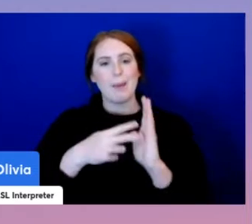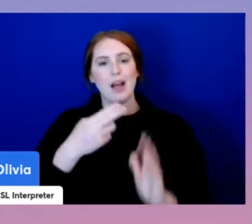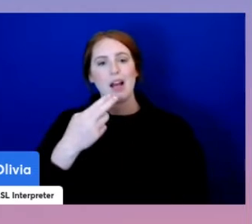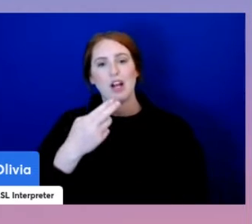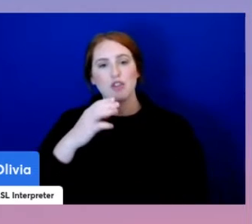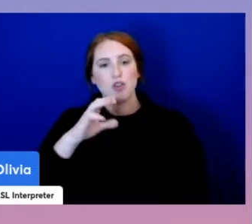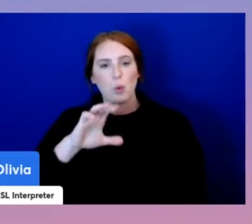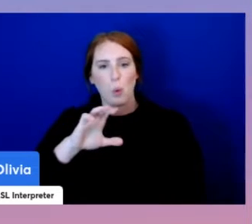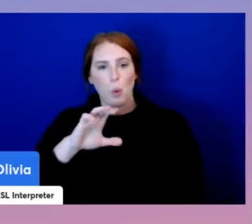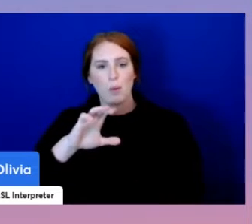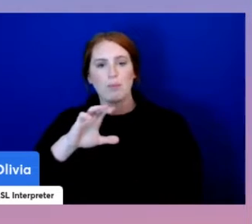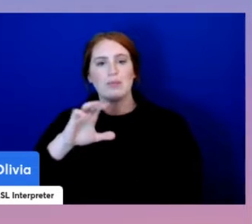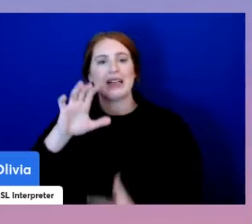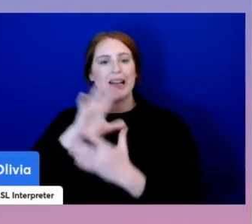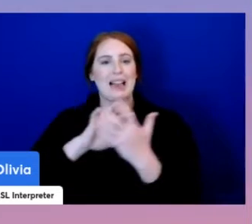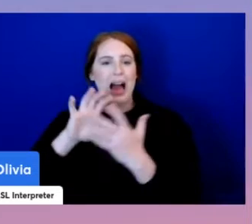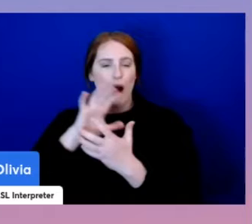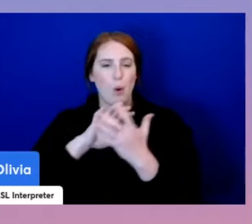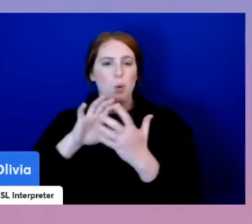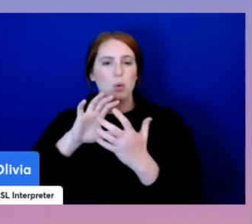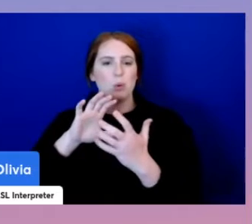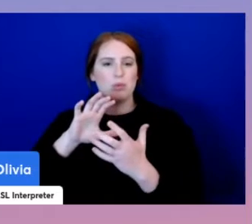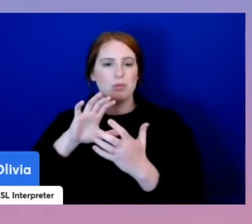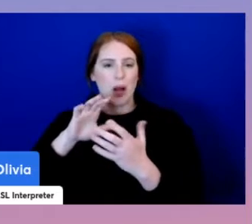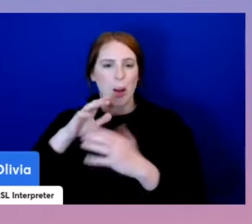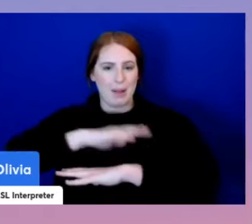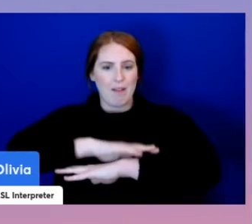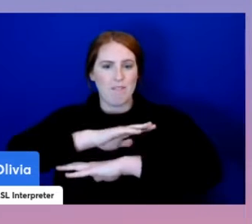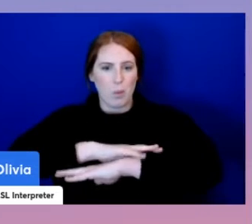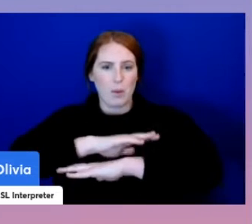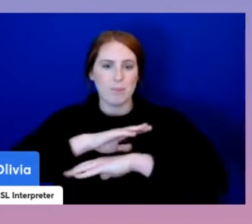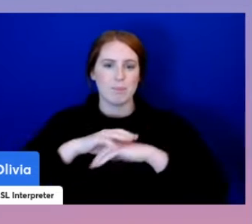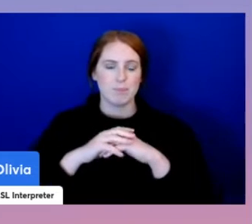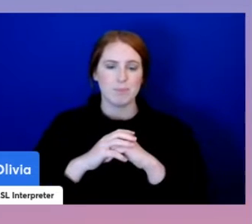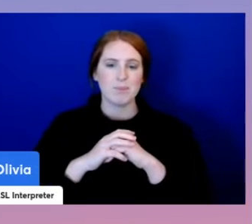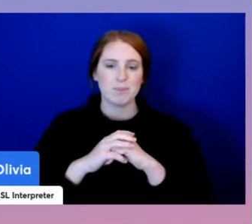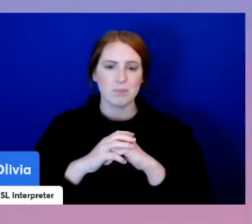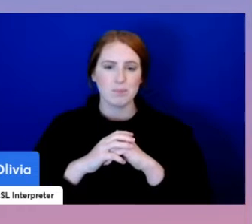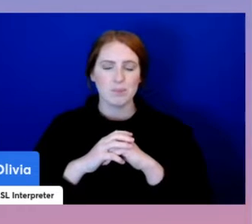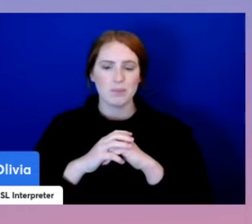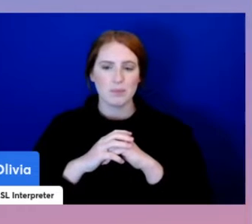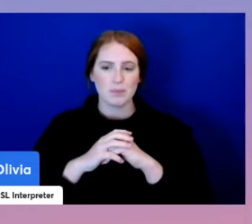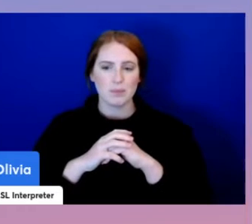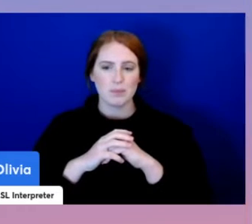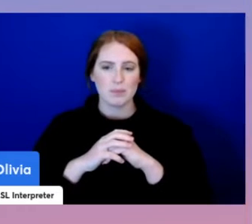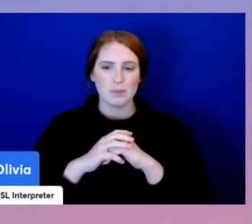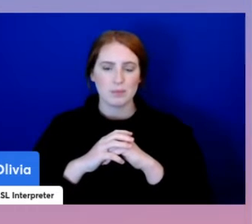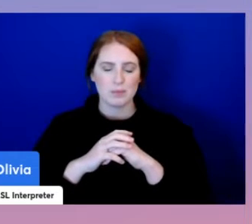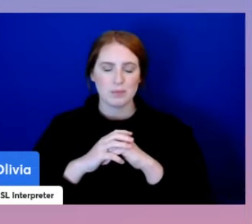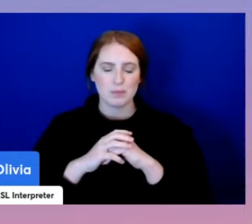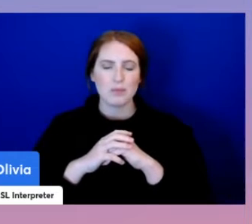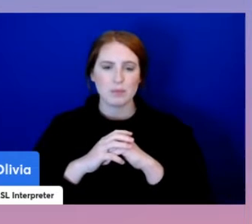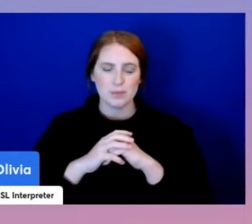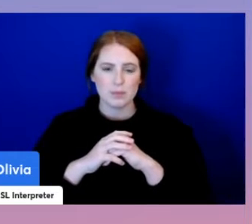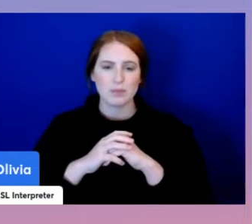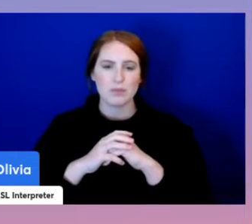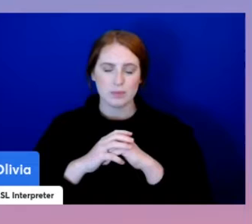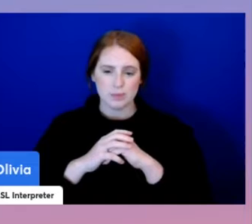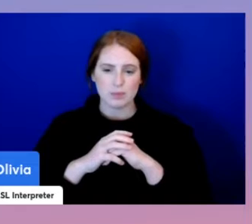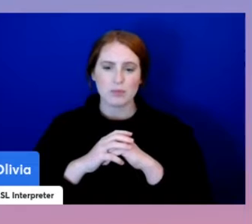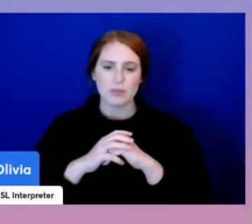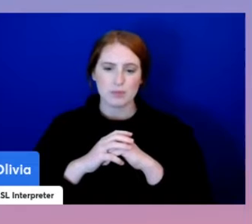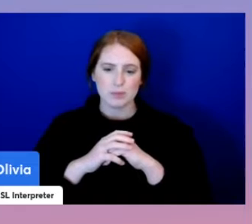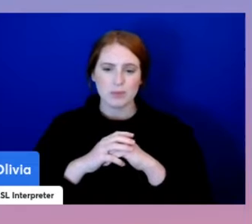is a fully managed implement for Vault. So Vault is mean like the service that